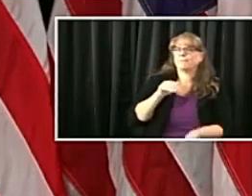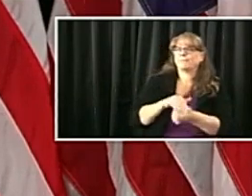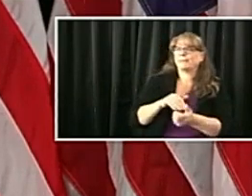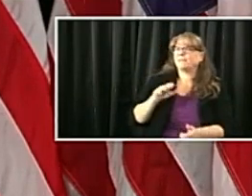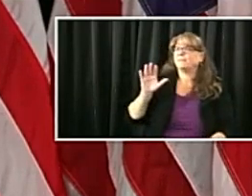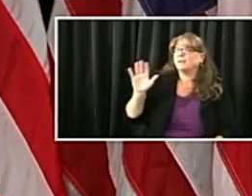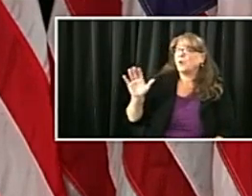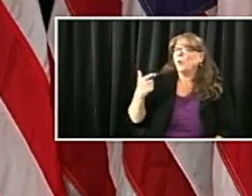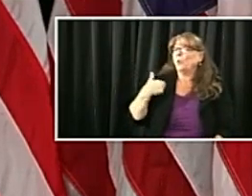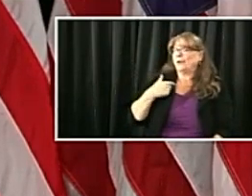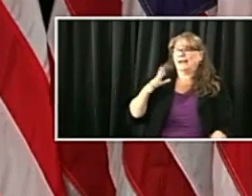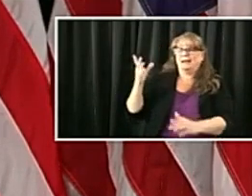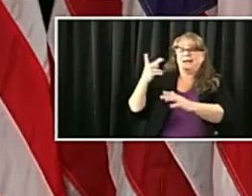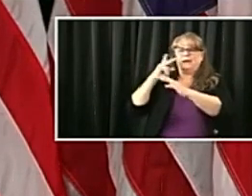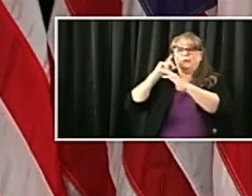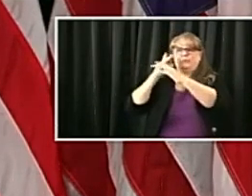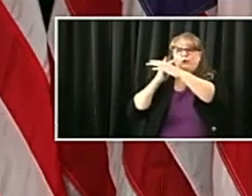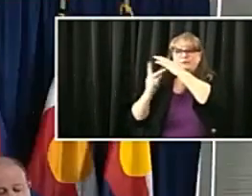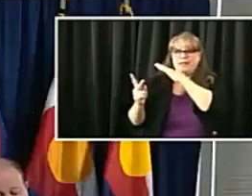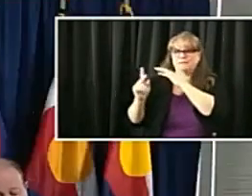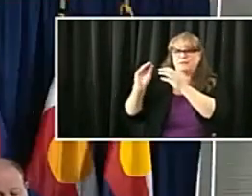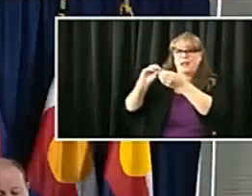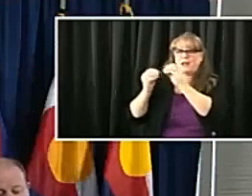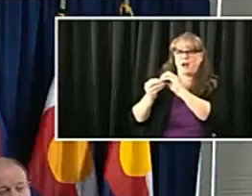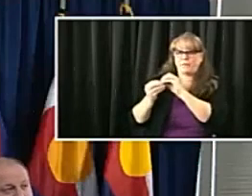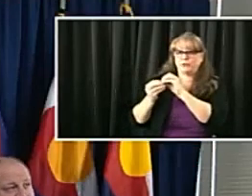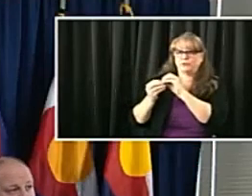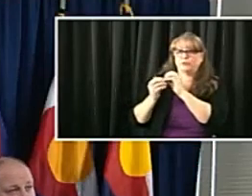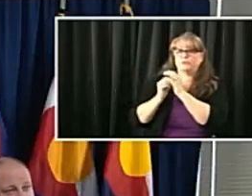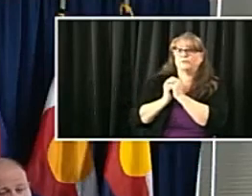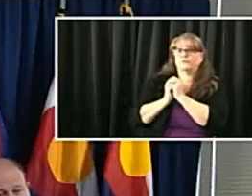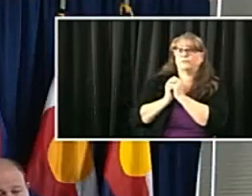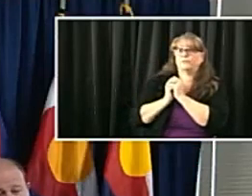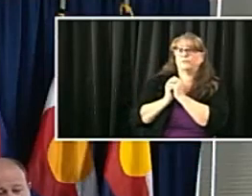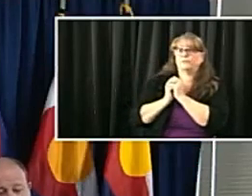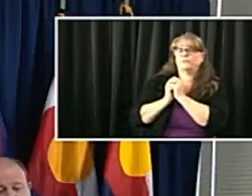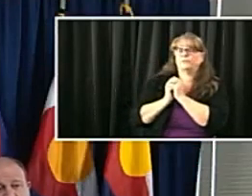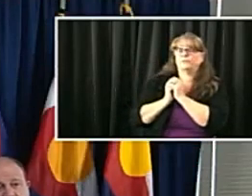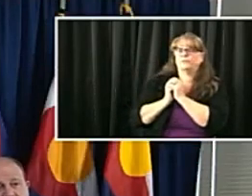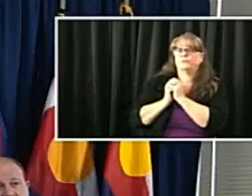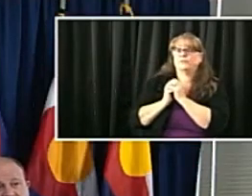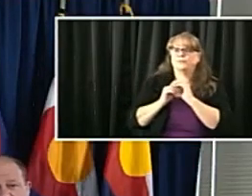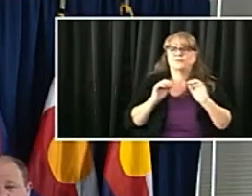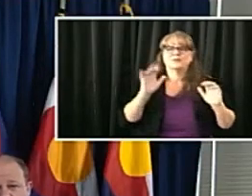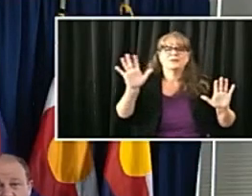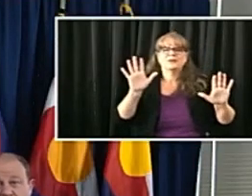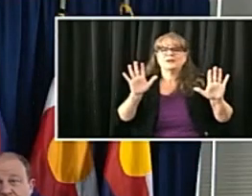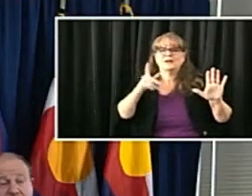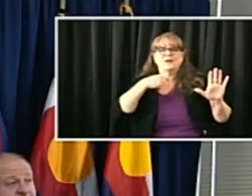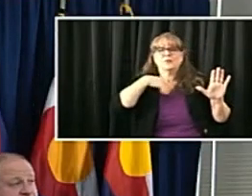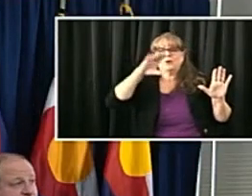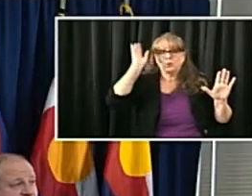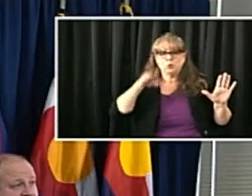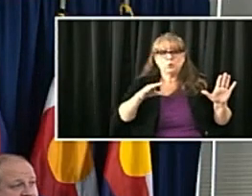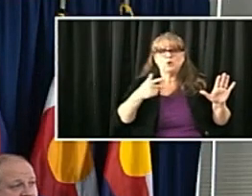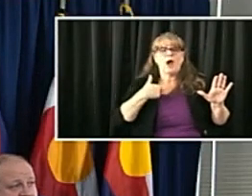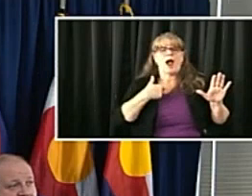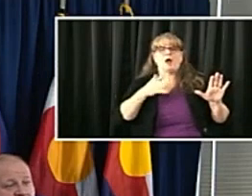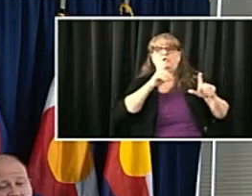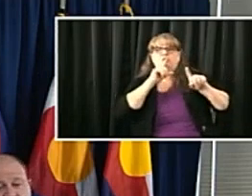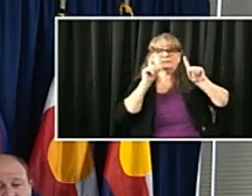COVID cases that occur. And as you know, I usually report out deaths due to COVID every day. The actual number is likely somewhere